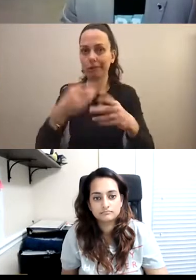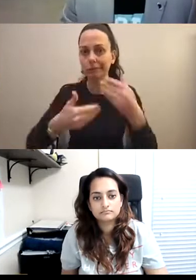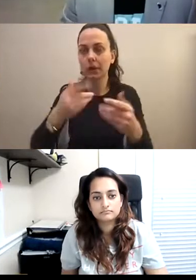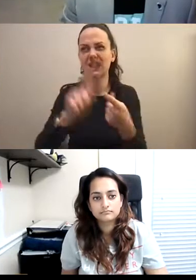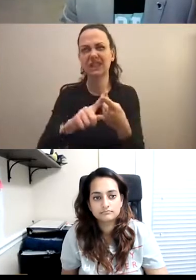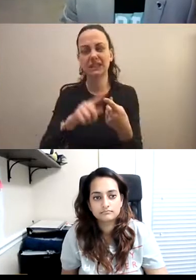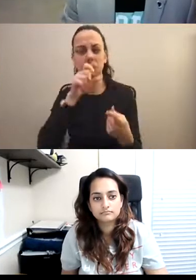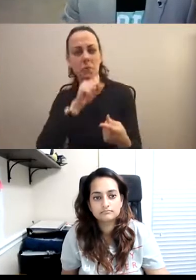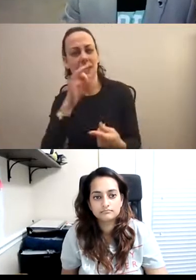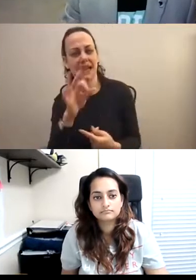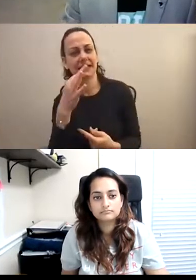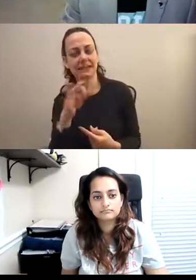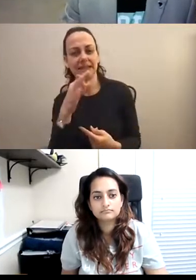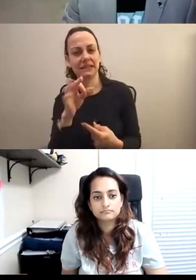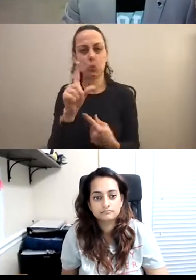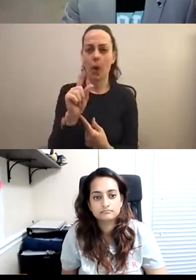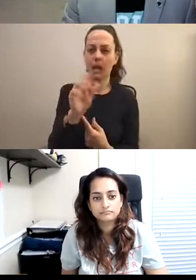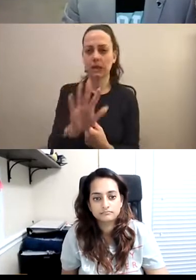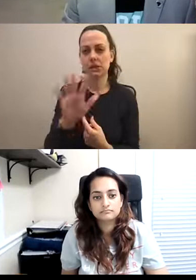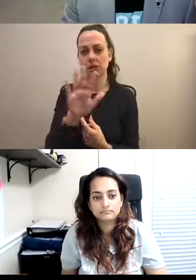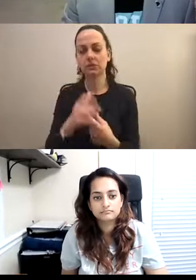19, 20.